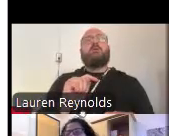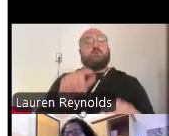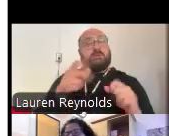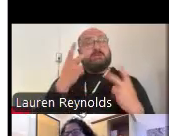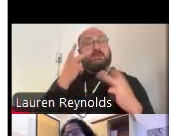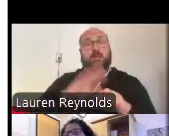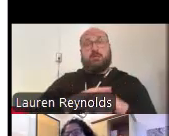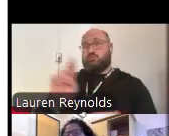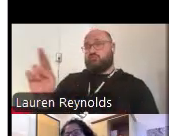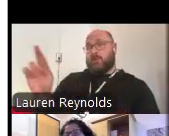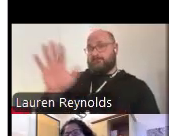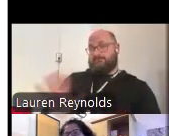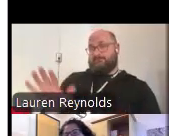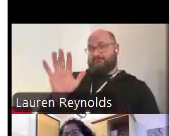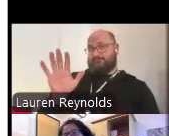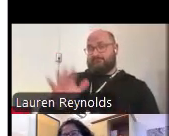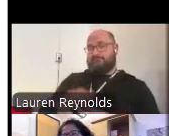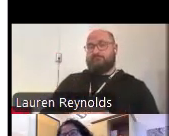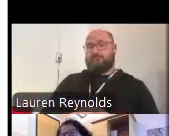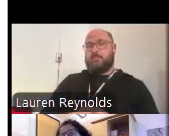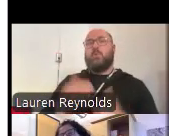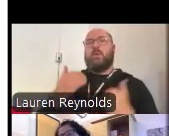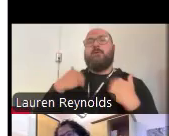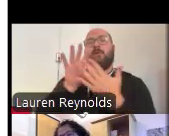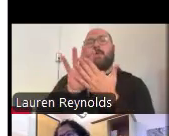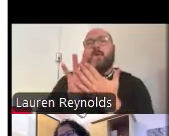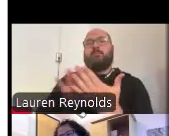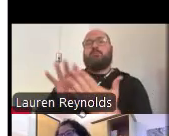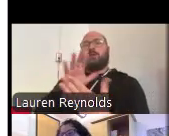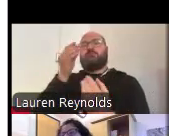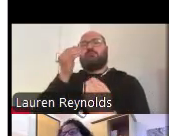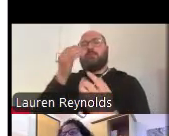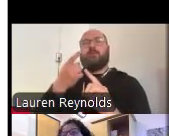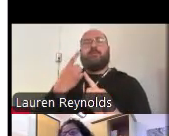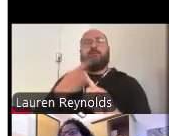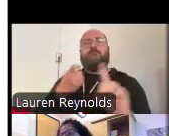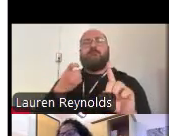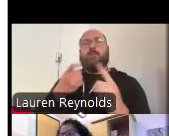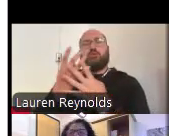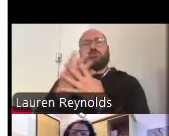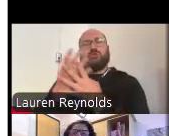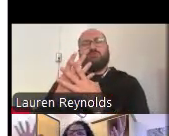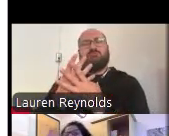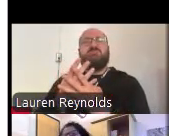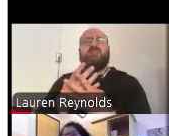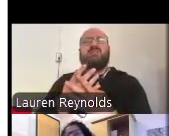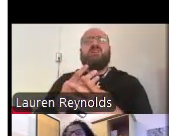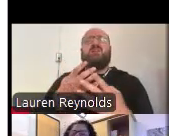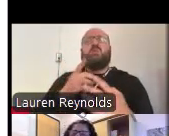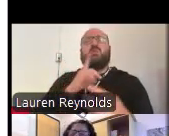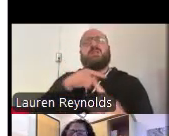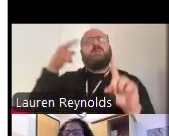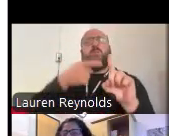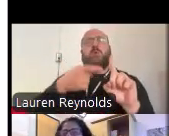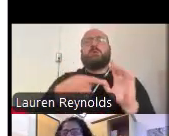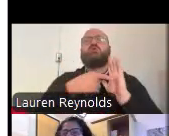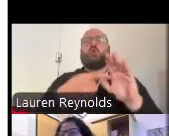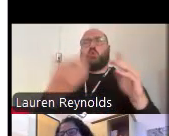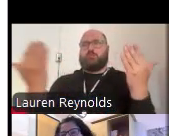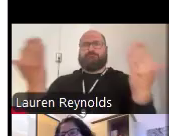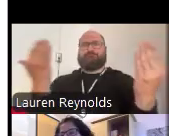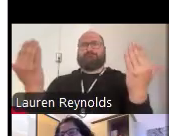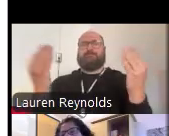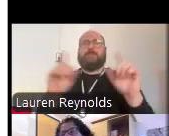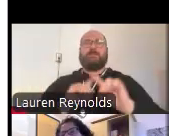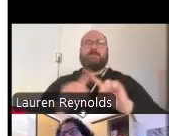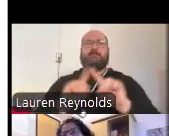we also abstracted information screeners for our 8-year-olds as well. And this just shows you differences in the